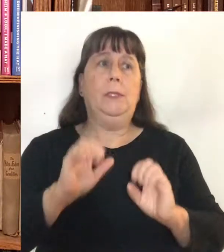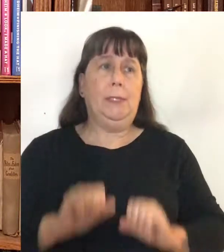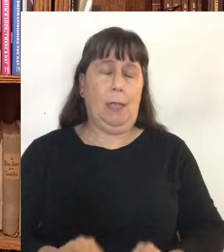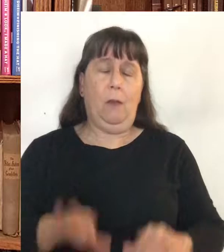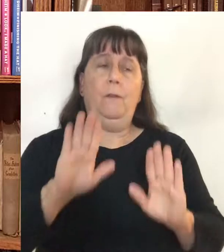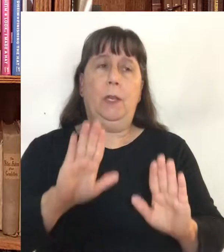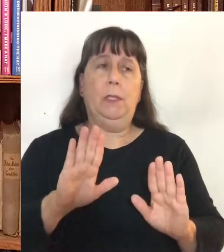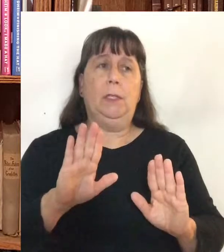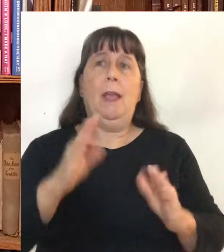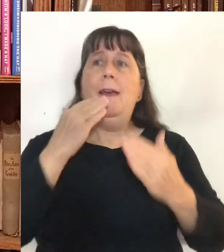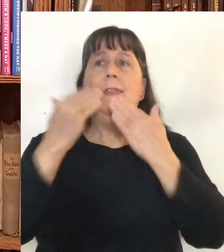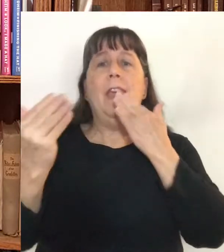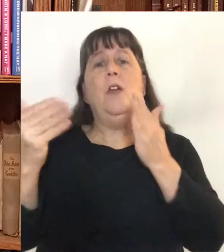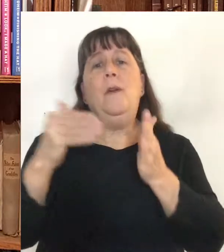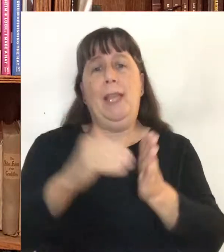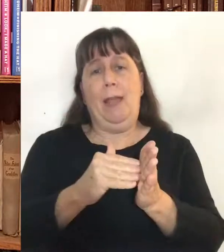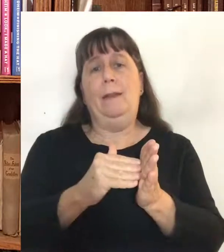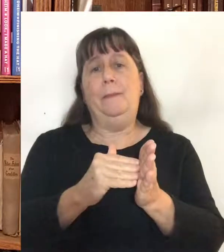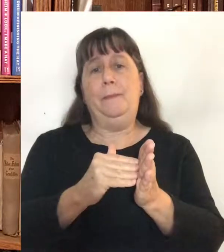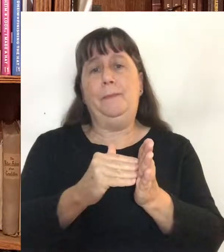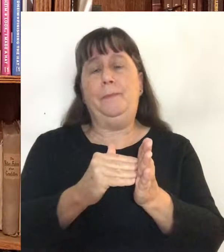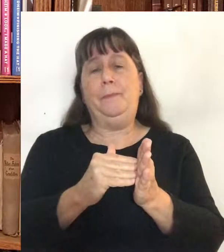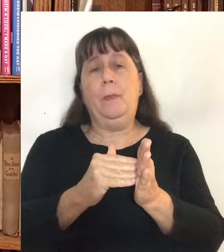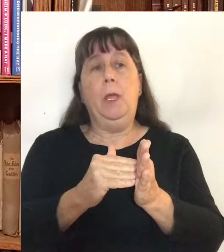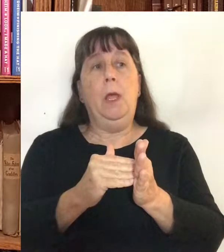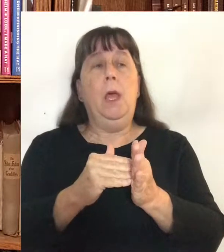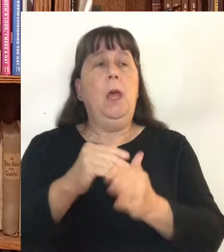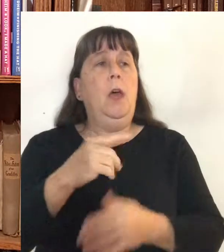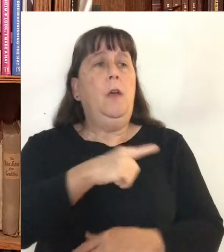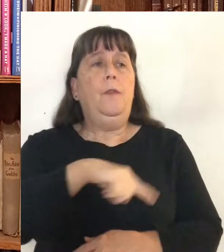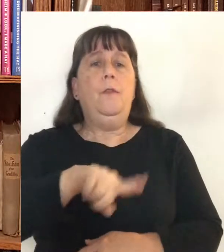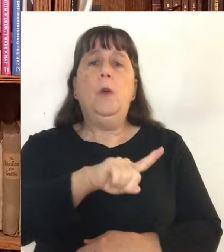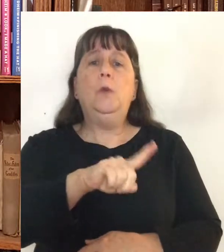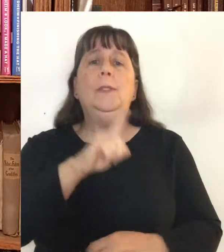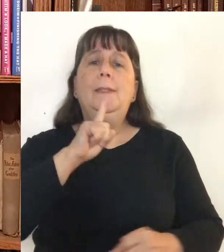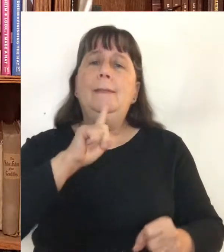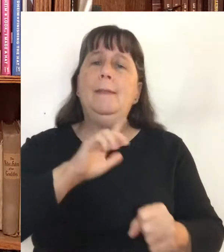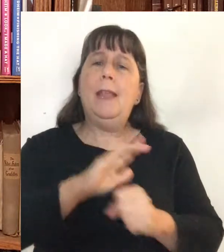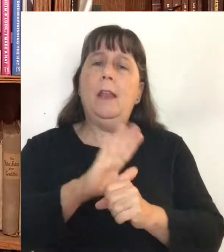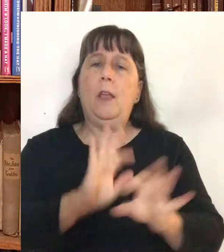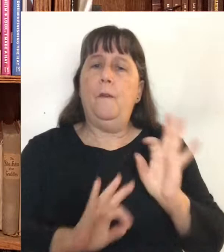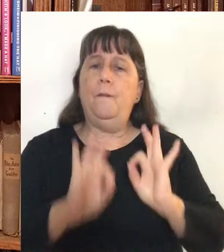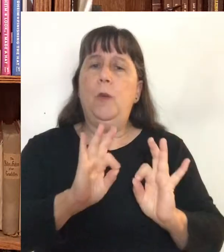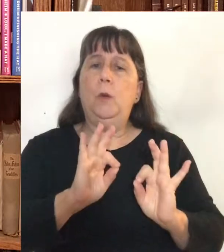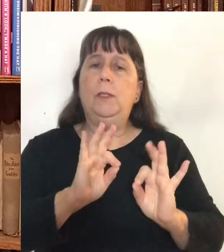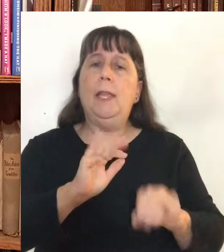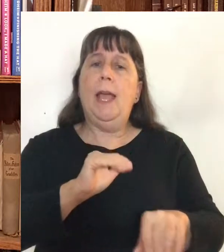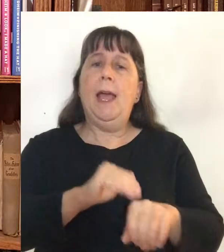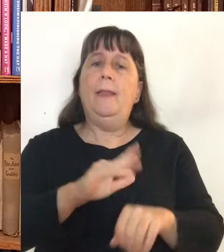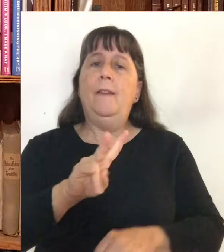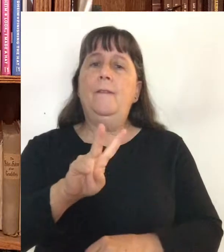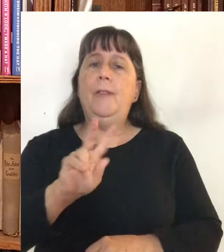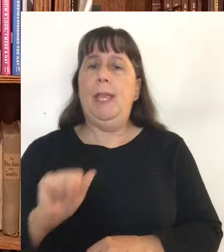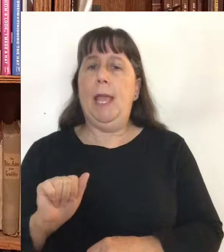sacrifice, and we thank once again those dedicated folks at the VA